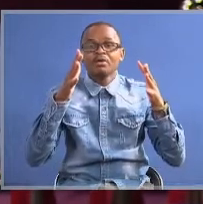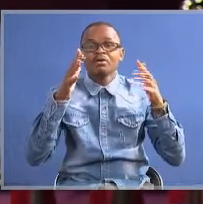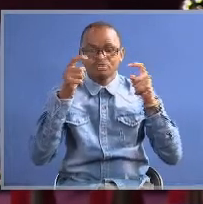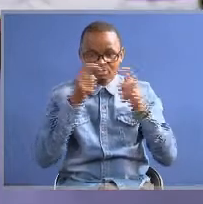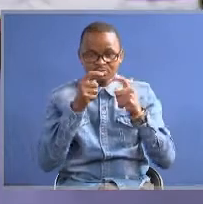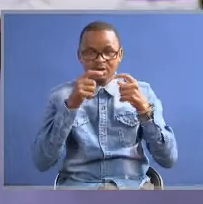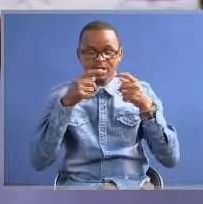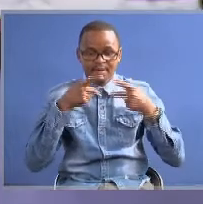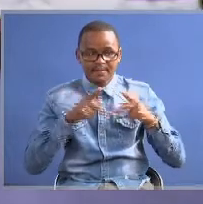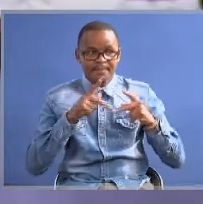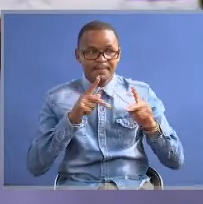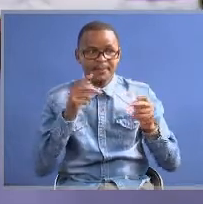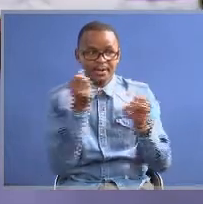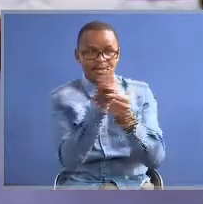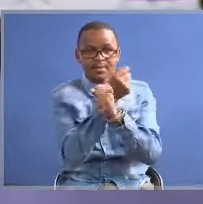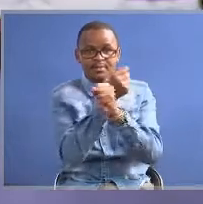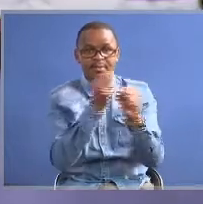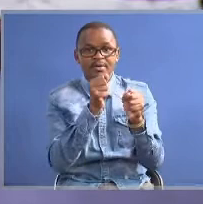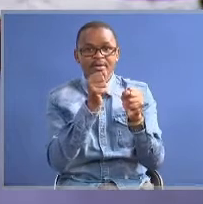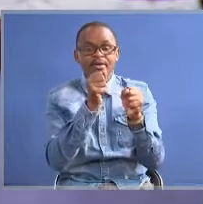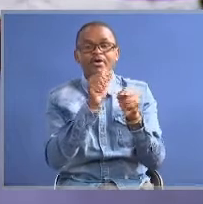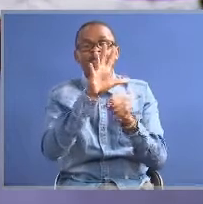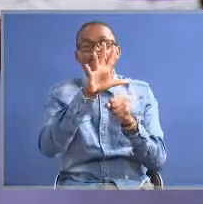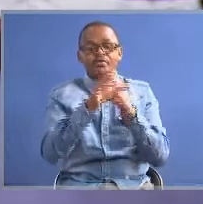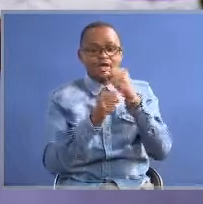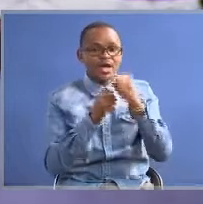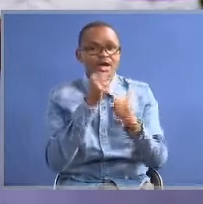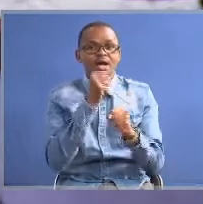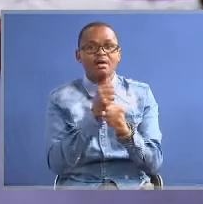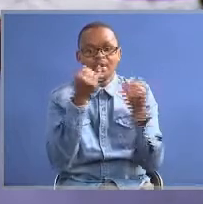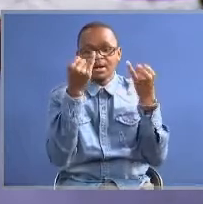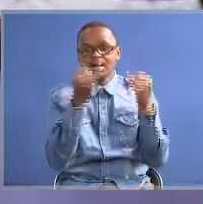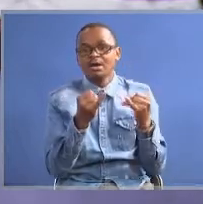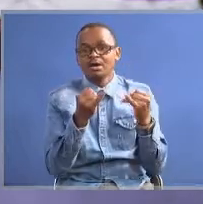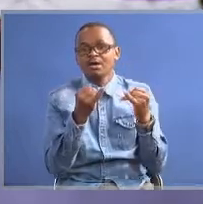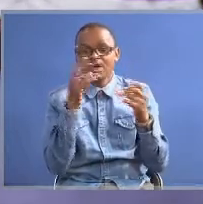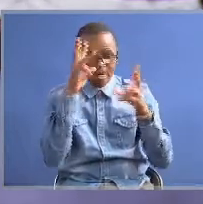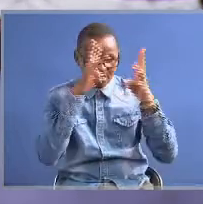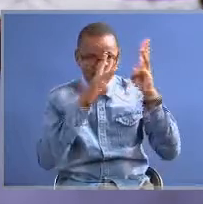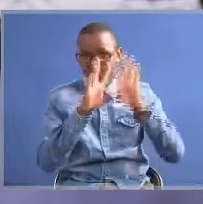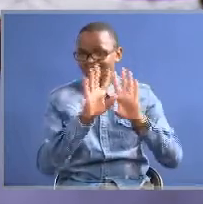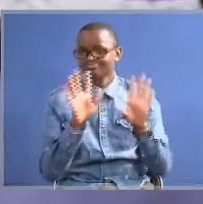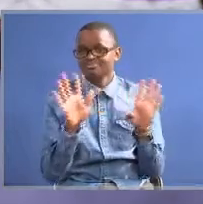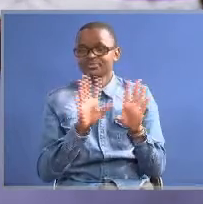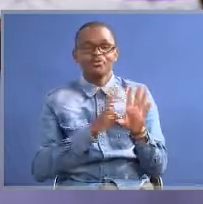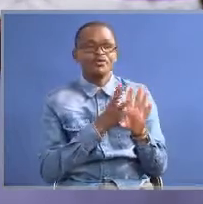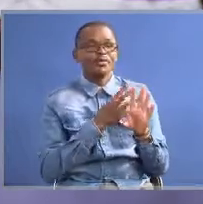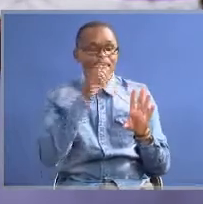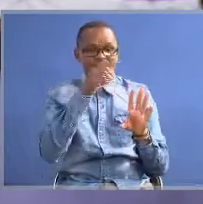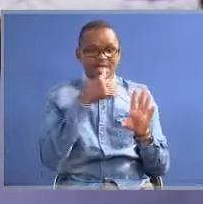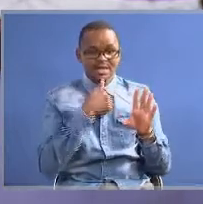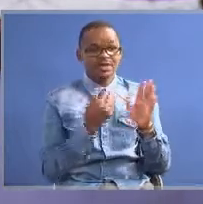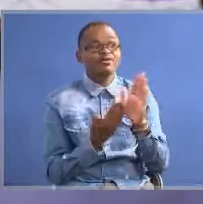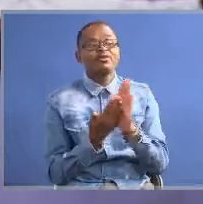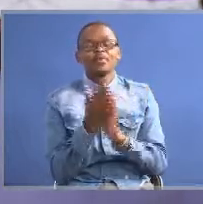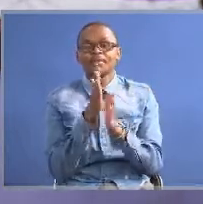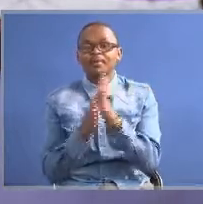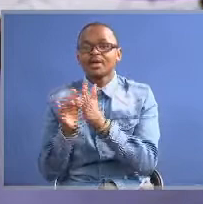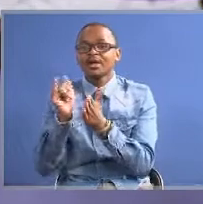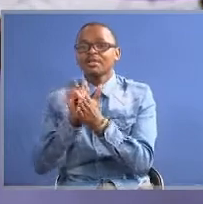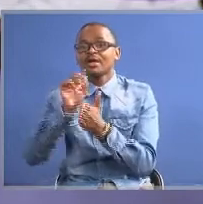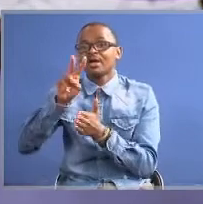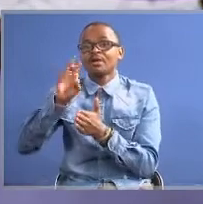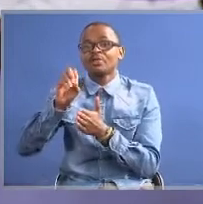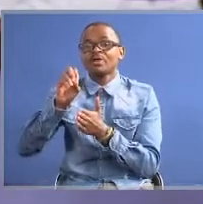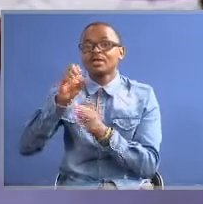person. Haiwezi kuwa ati miaka mitano, sasa tena hofu. Apana. We must have development plans that are 20